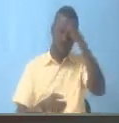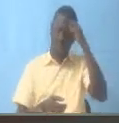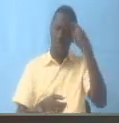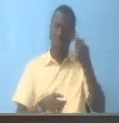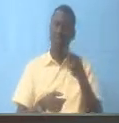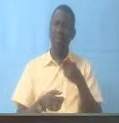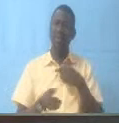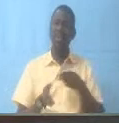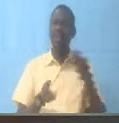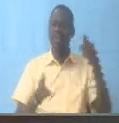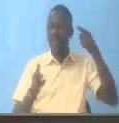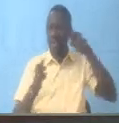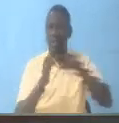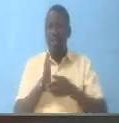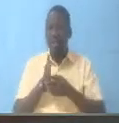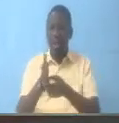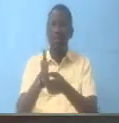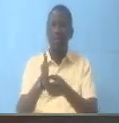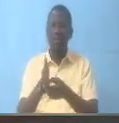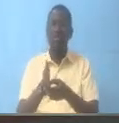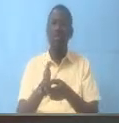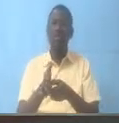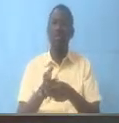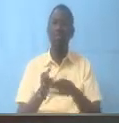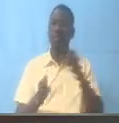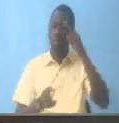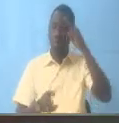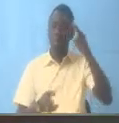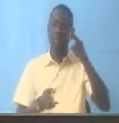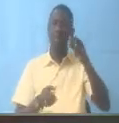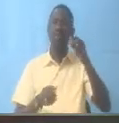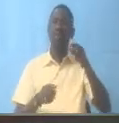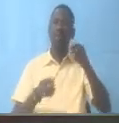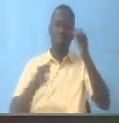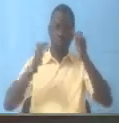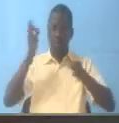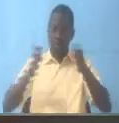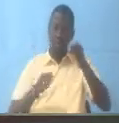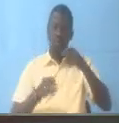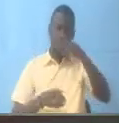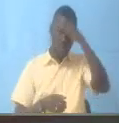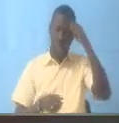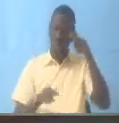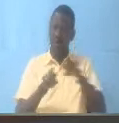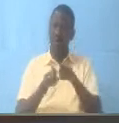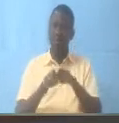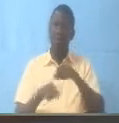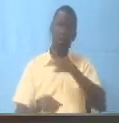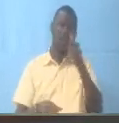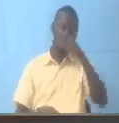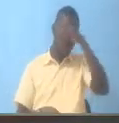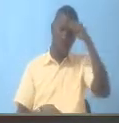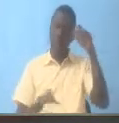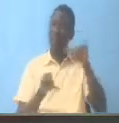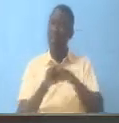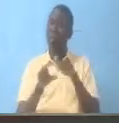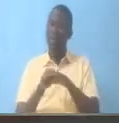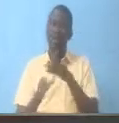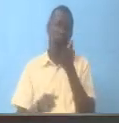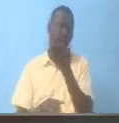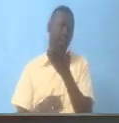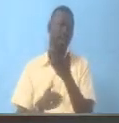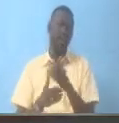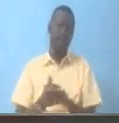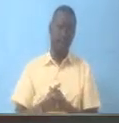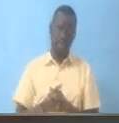of Prosecution's office to work with him and his staff. De wecceeku bi nag melutoon noona ndax